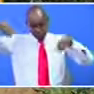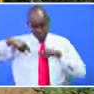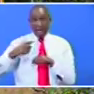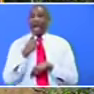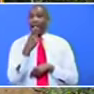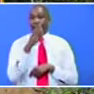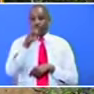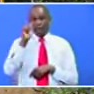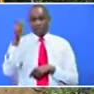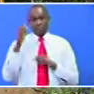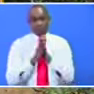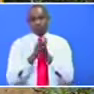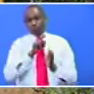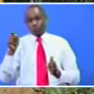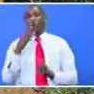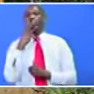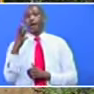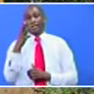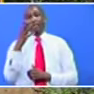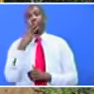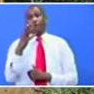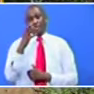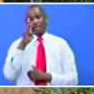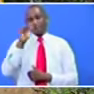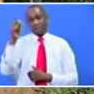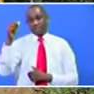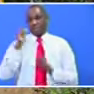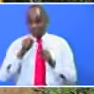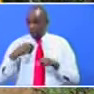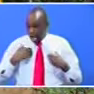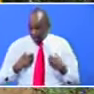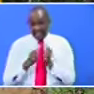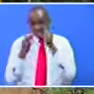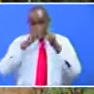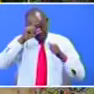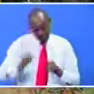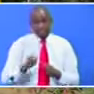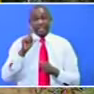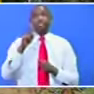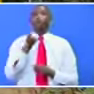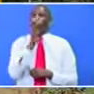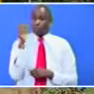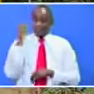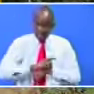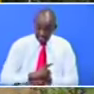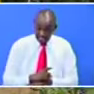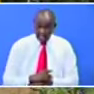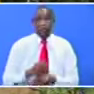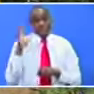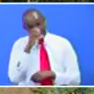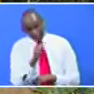watts to 400 watts, and it can be able to deliver up to about 18,000 liters of water on a day,